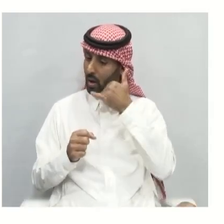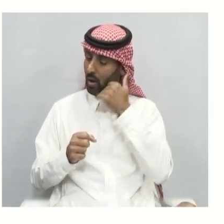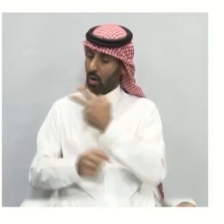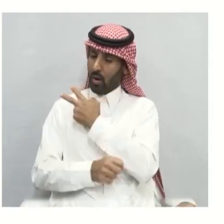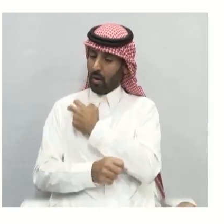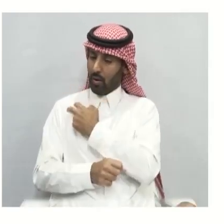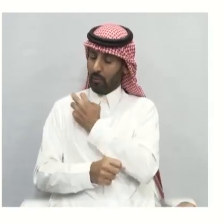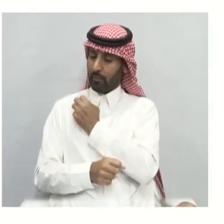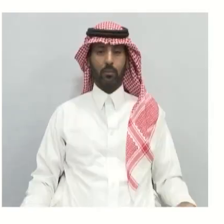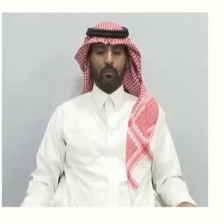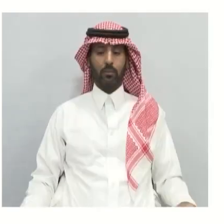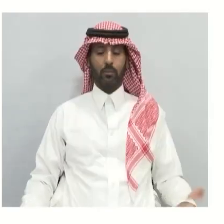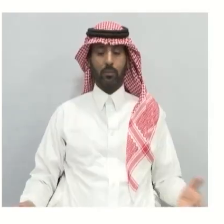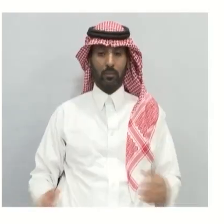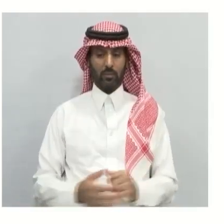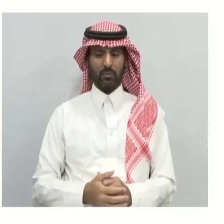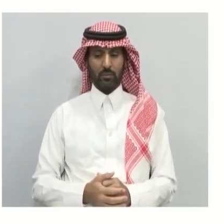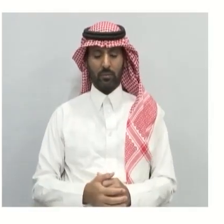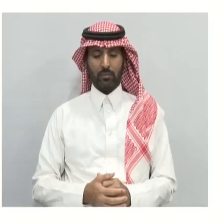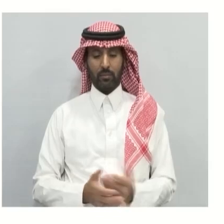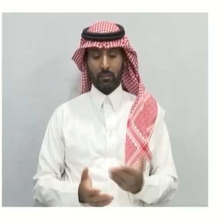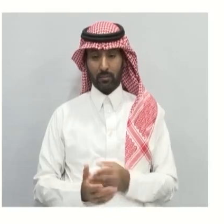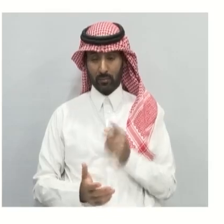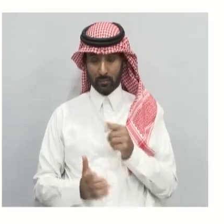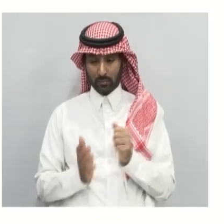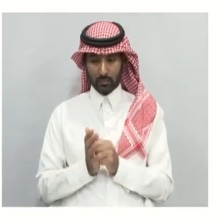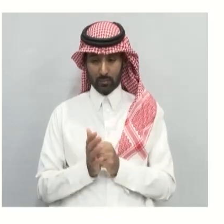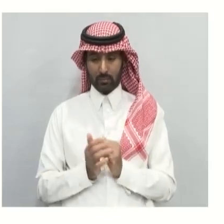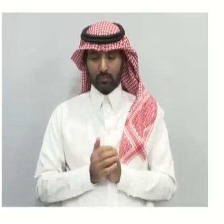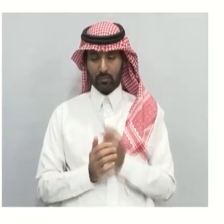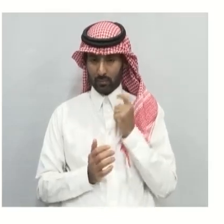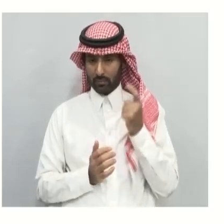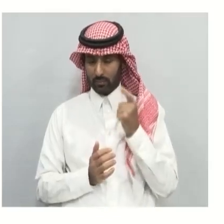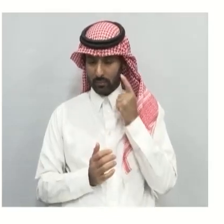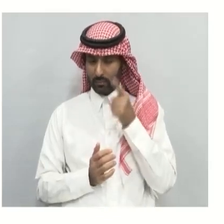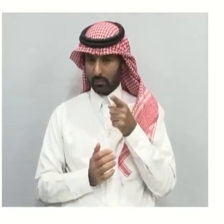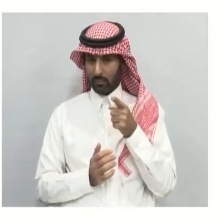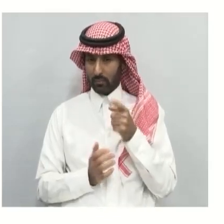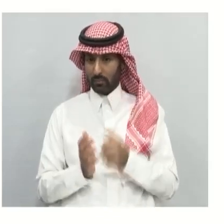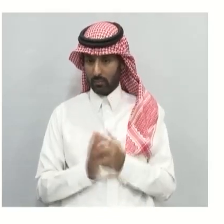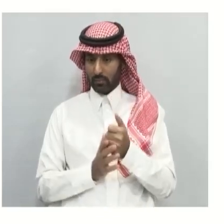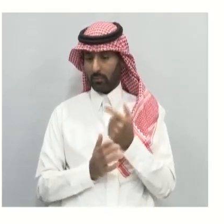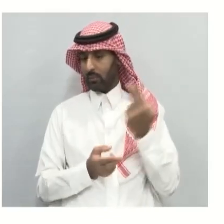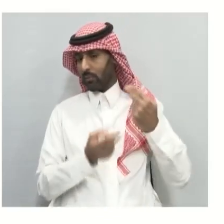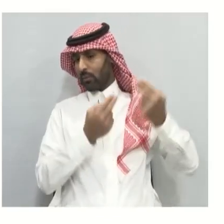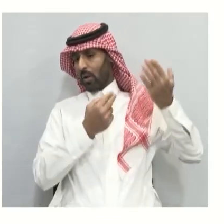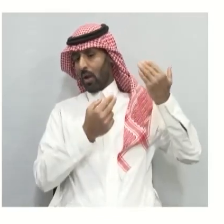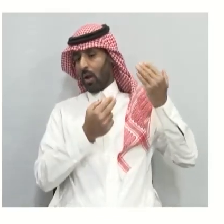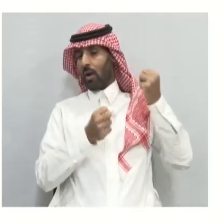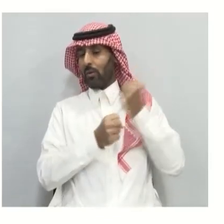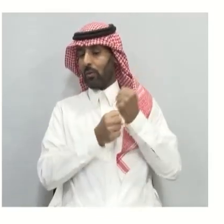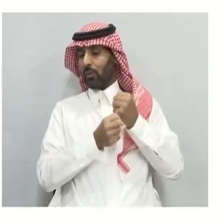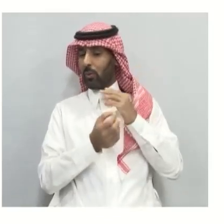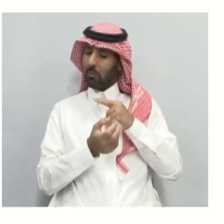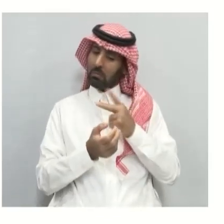police immediately. Okay, for your homework, think about if you could go back and do things